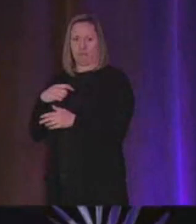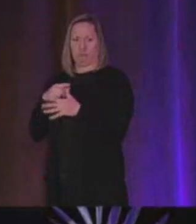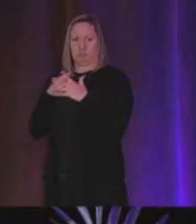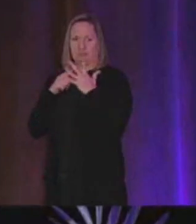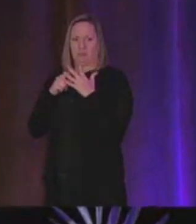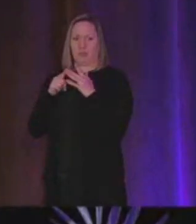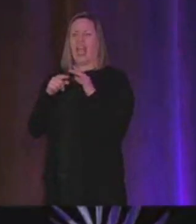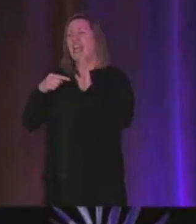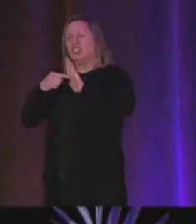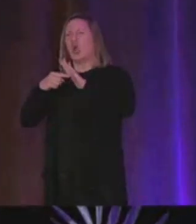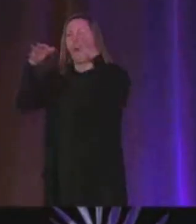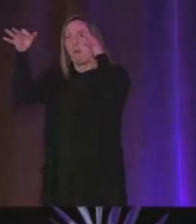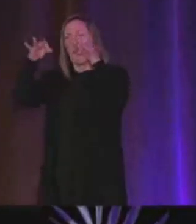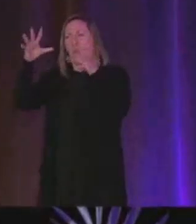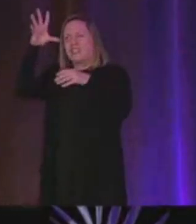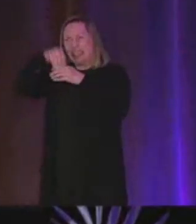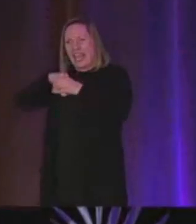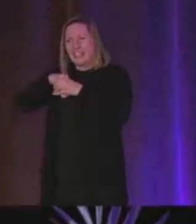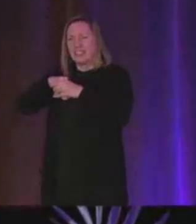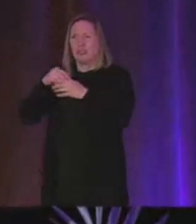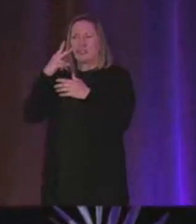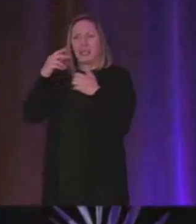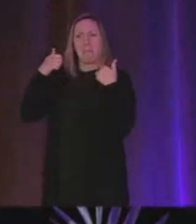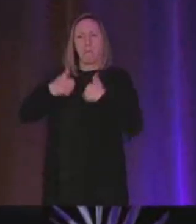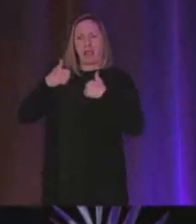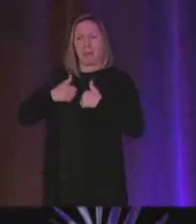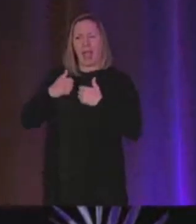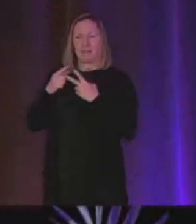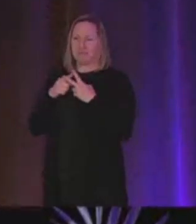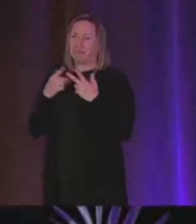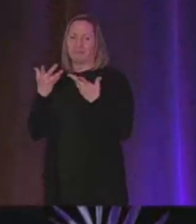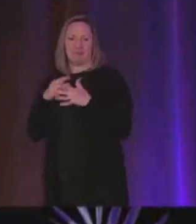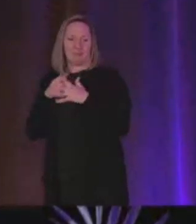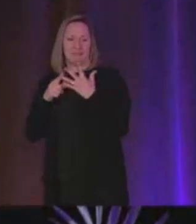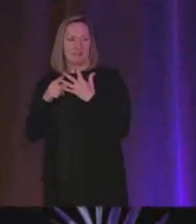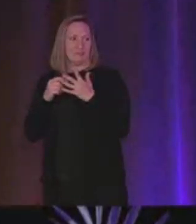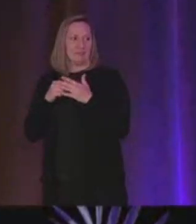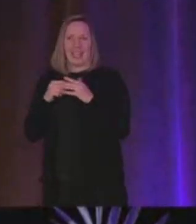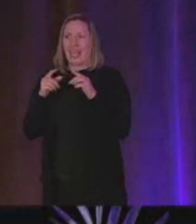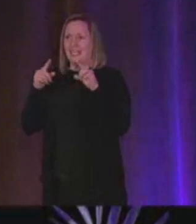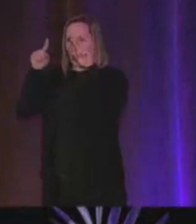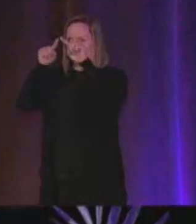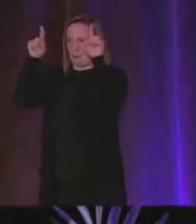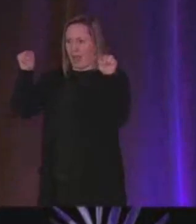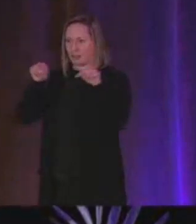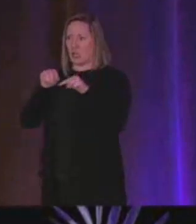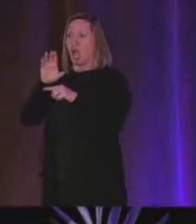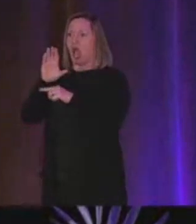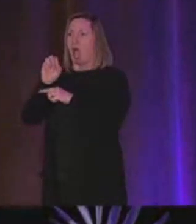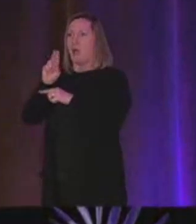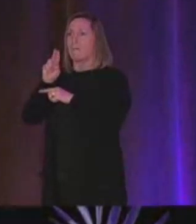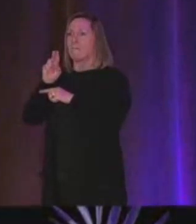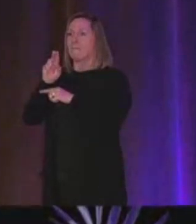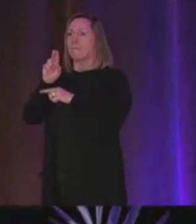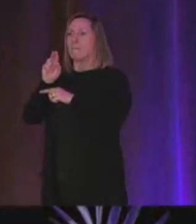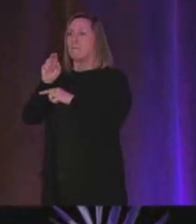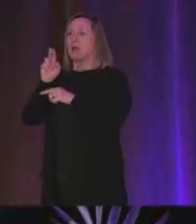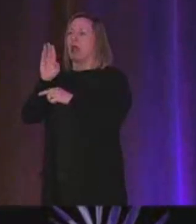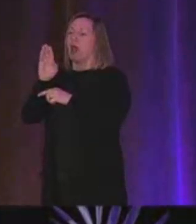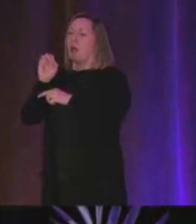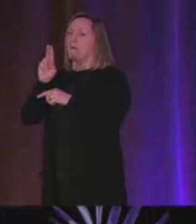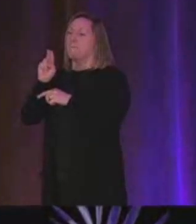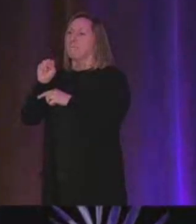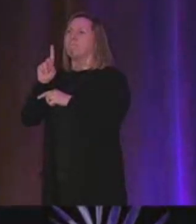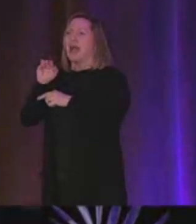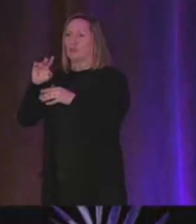TV. And there is also like a backpack, which you can see in. So it creates basically the bounding box. So bounding box means whenever